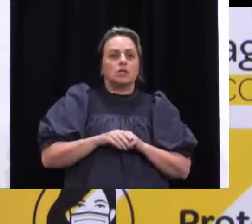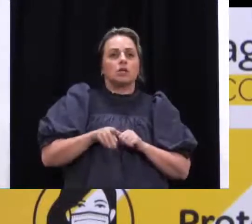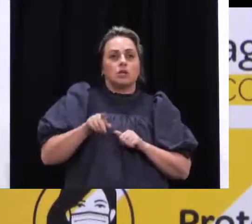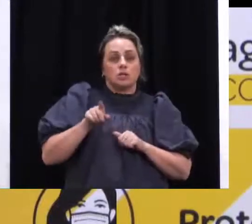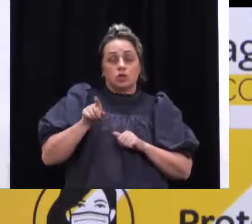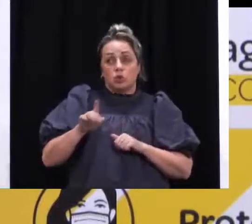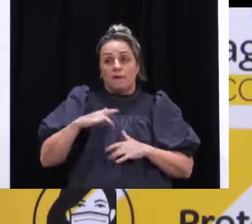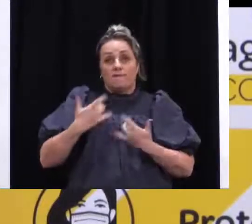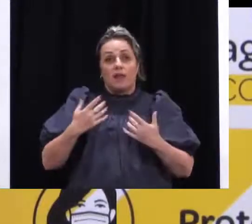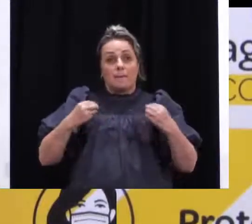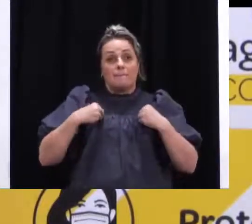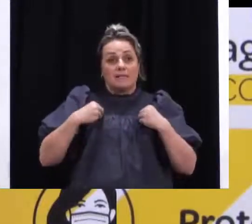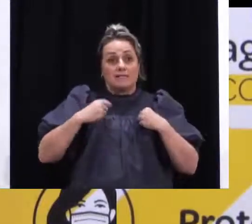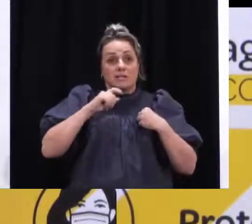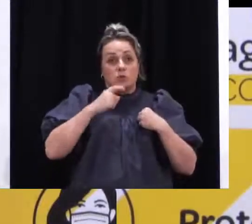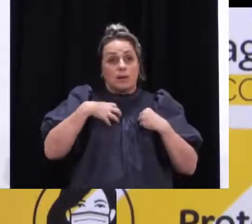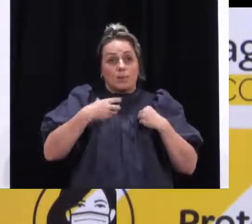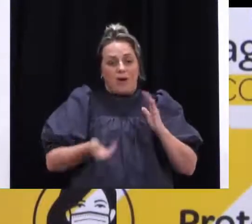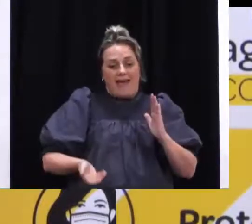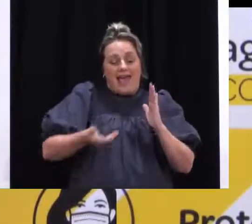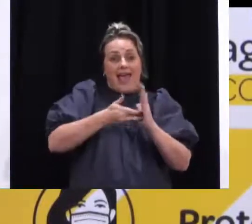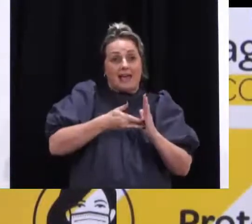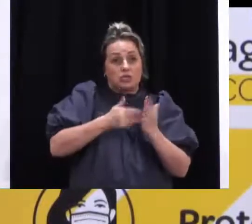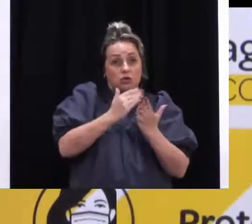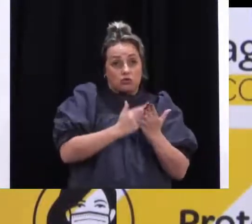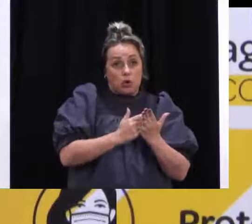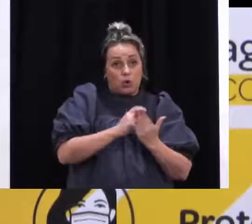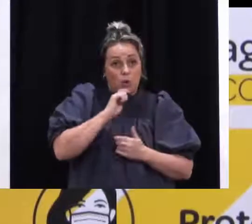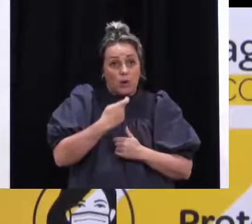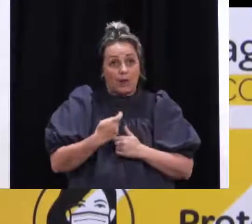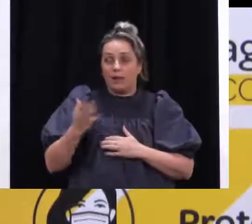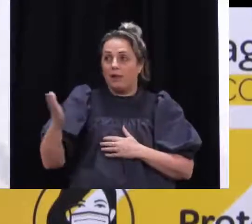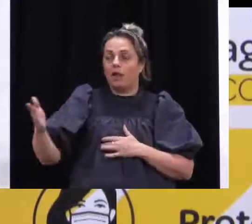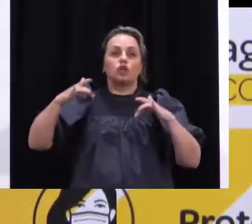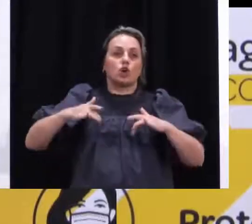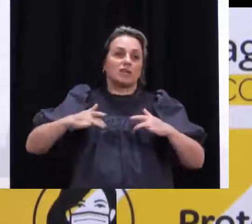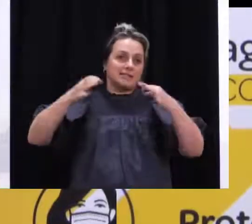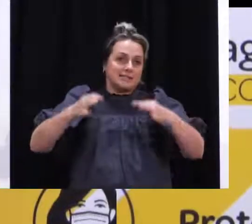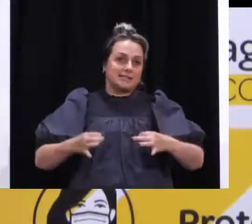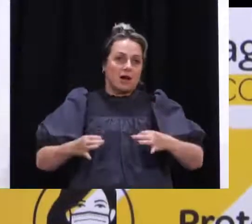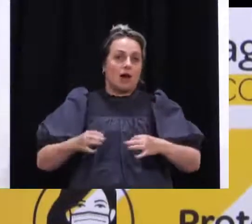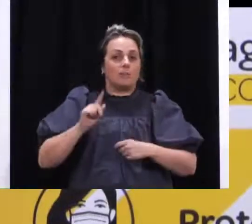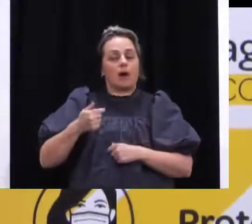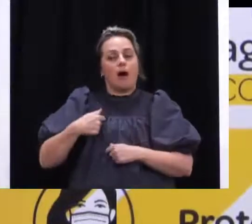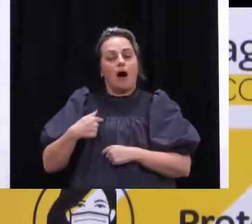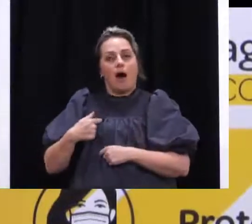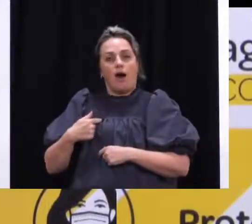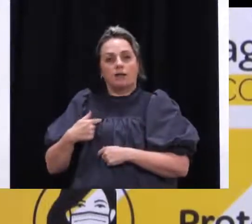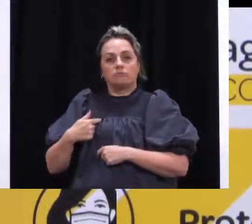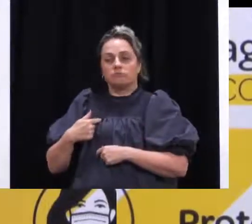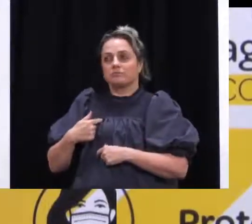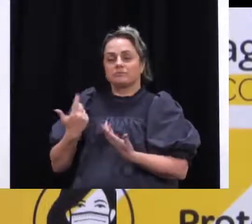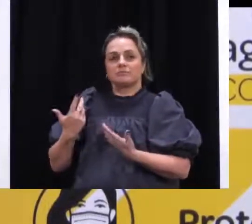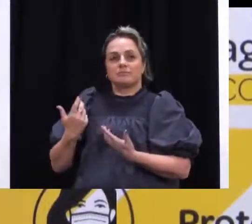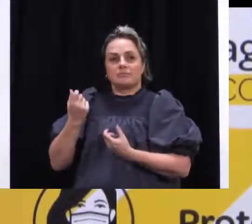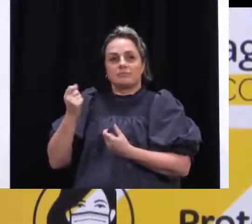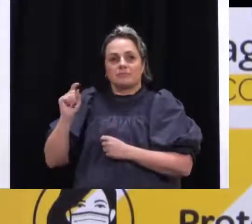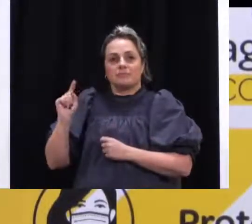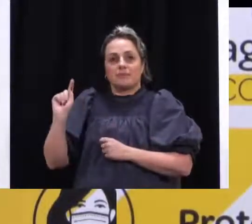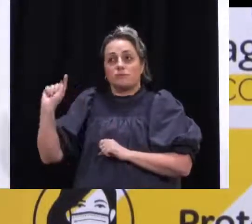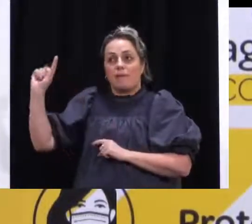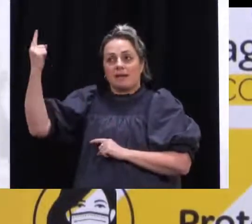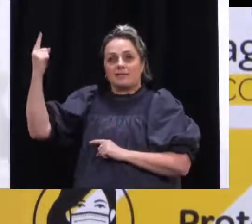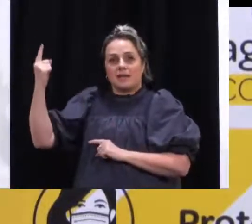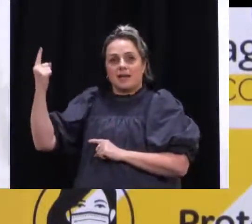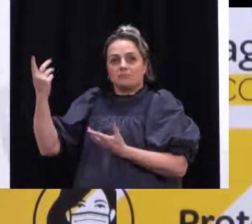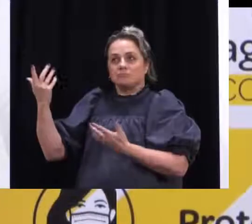at businesses? Look, we haven't made further decisions on that yet, but I will echo what the Prime Minister said. We look at the evidence of what's emerging